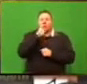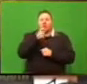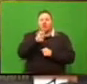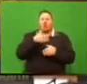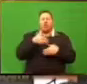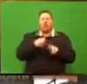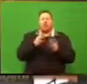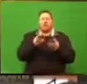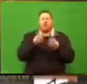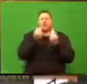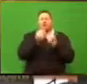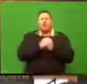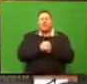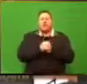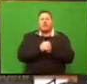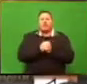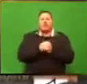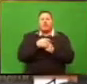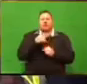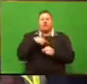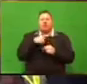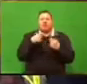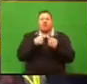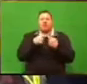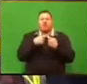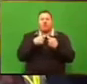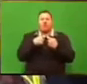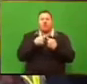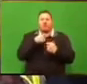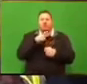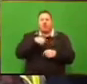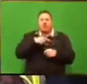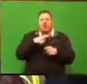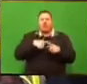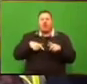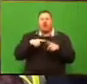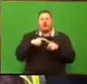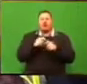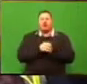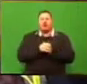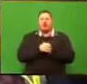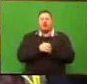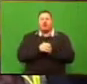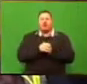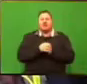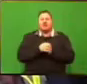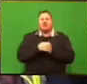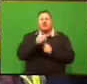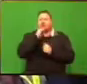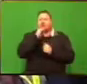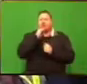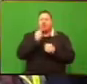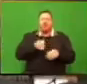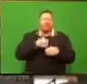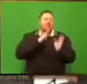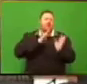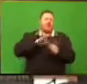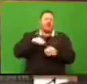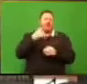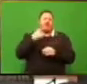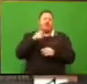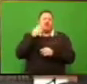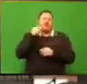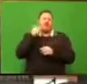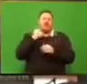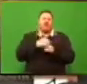Salwa silwela umhlaba wethu, asizange sivele siwanike abelungu. At this point,